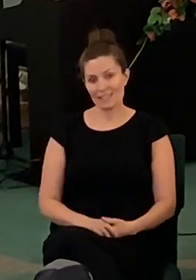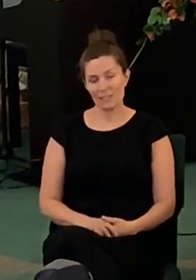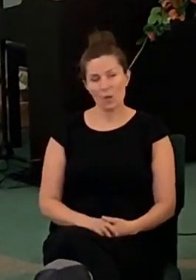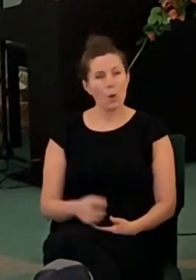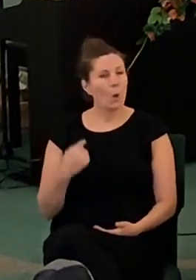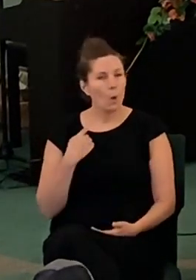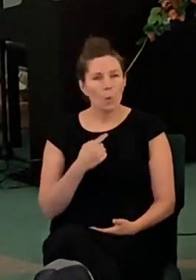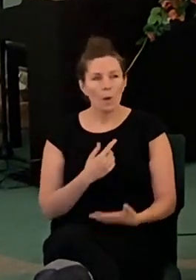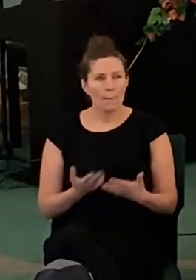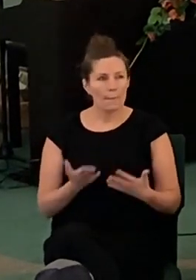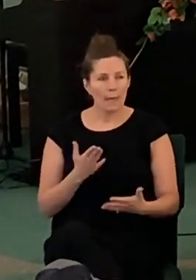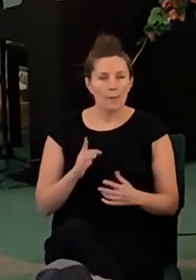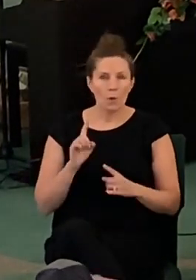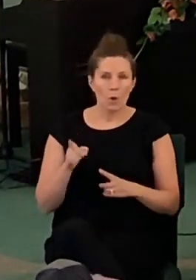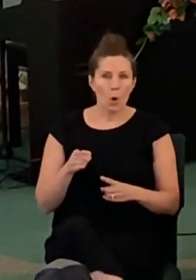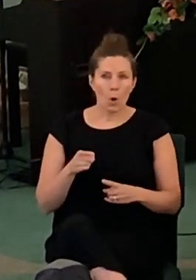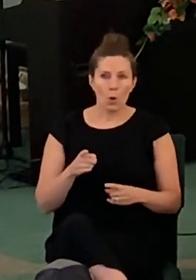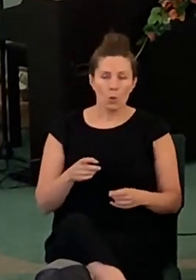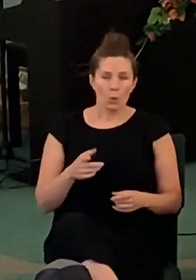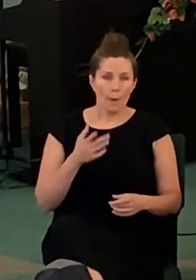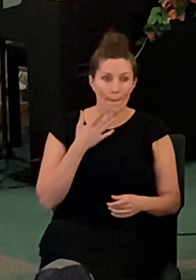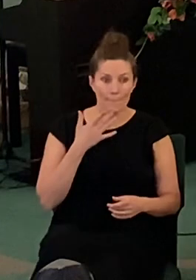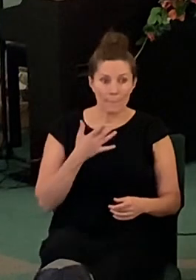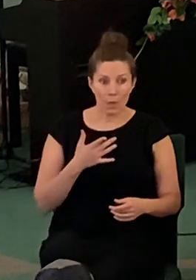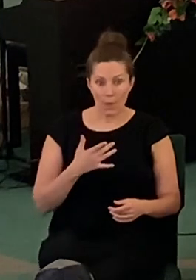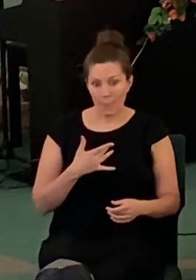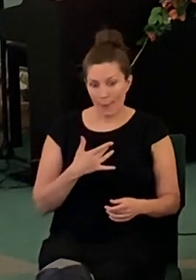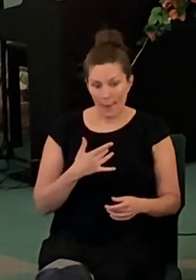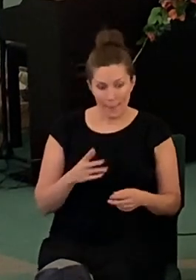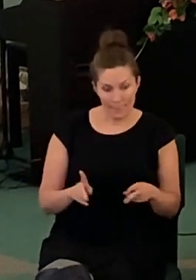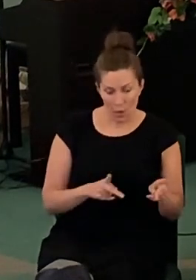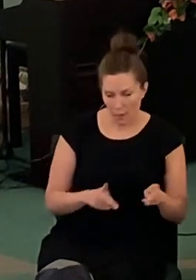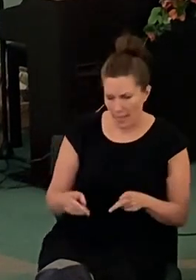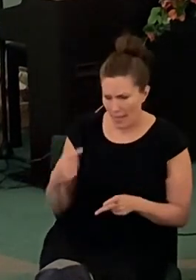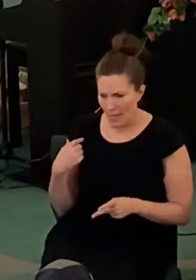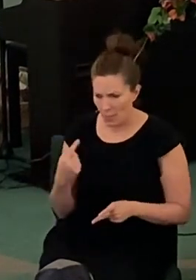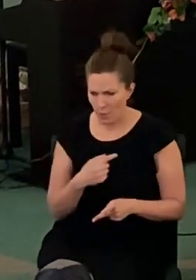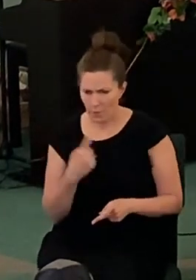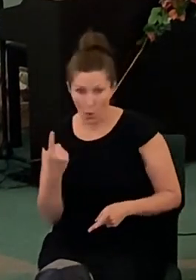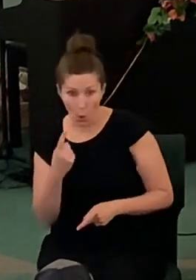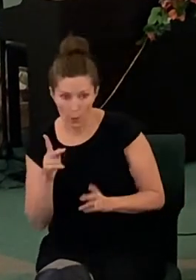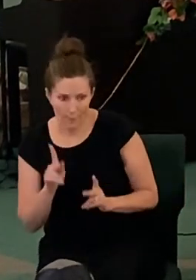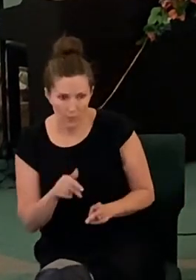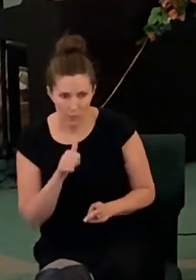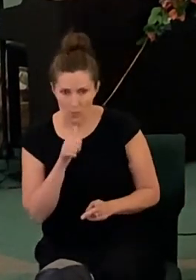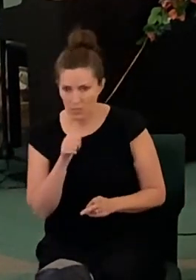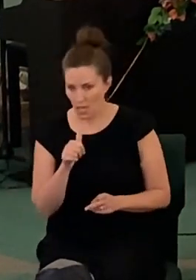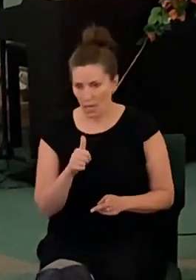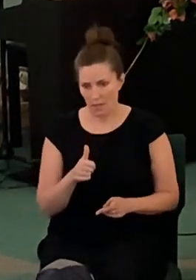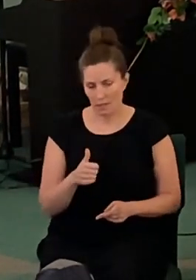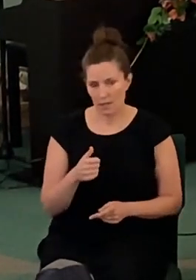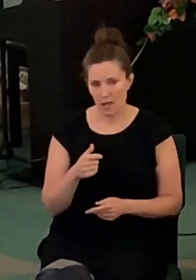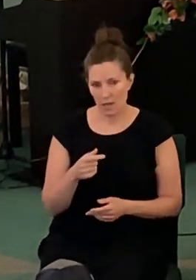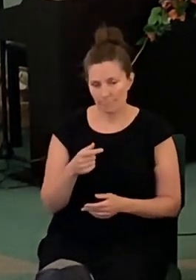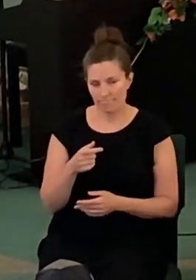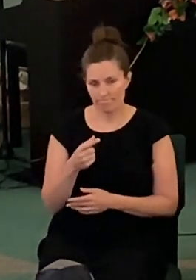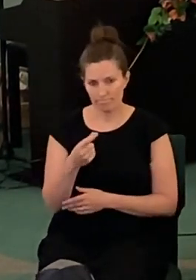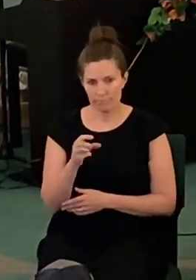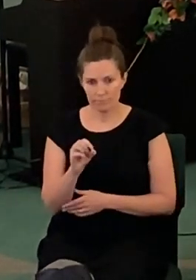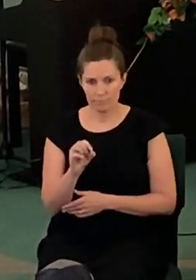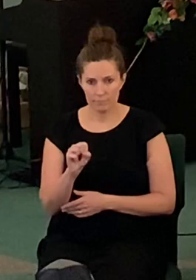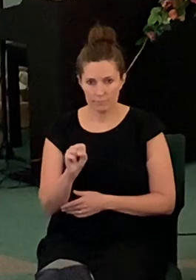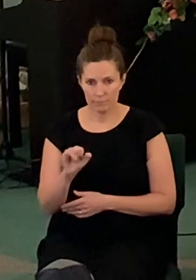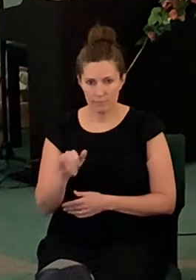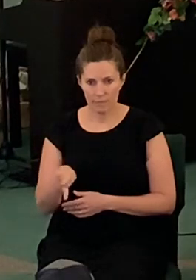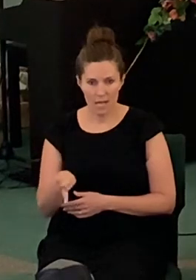We might go to a birthday party for a family member. We might be the only one that refuses to gossip about the black sheep of the family, right? Because we're separate